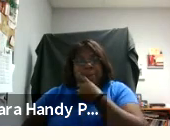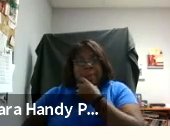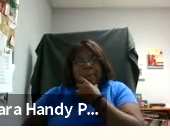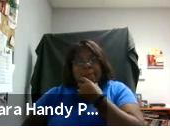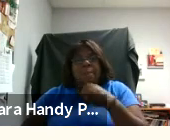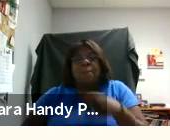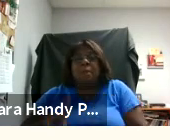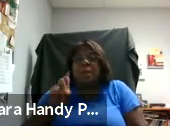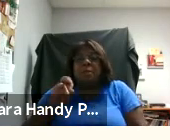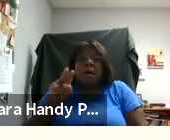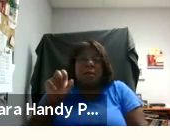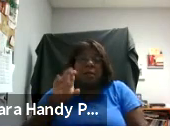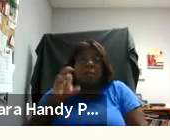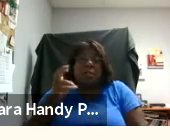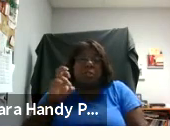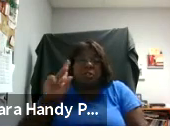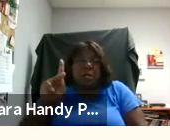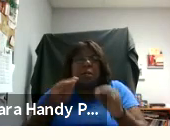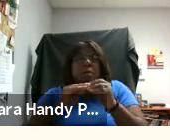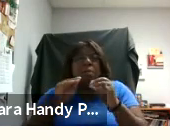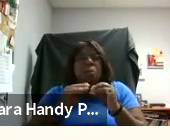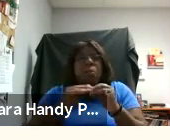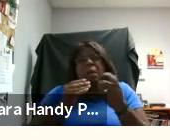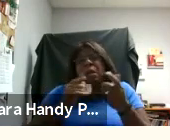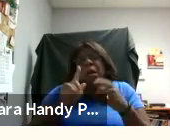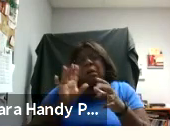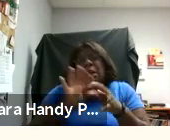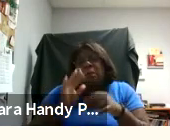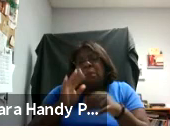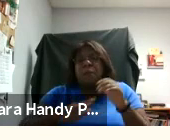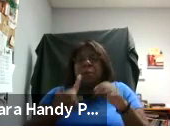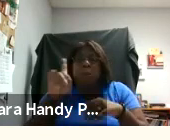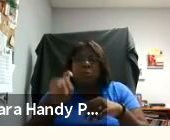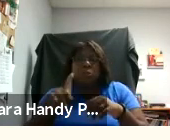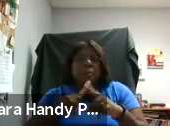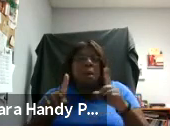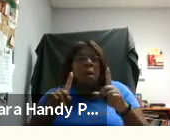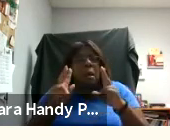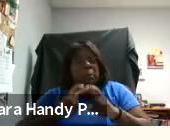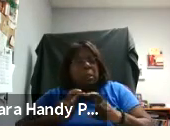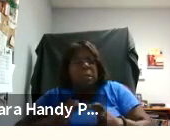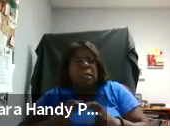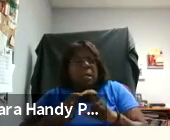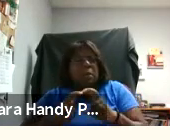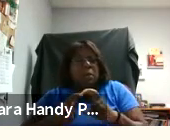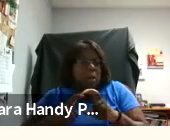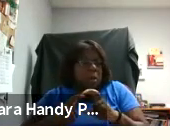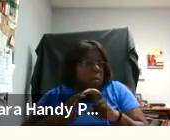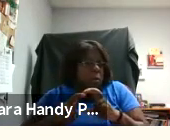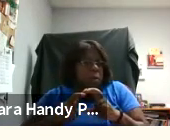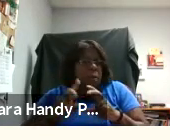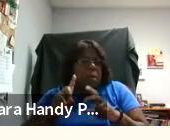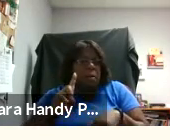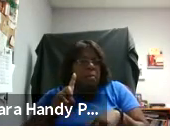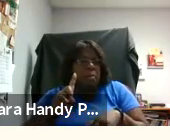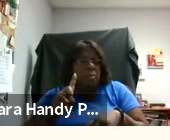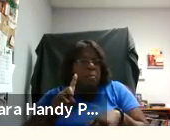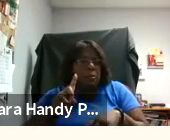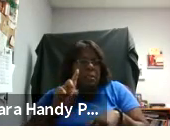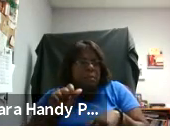Don, this is Chuck. It's more of a comment than a question, but looking at the primary disabilities,